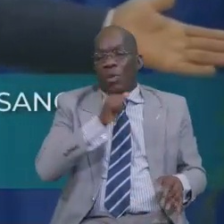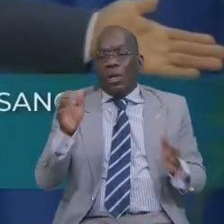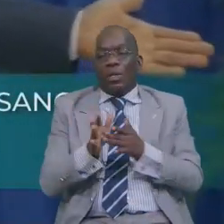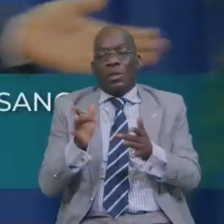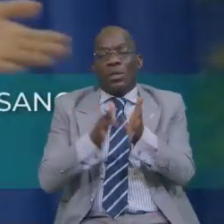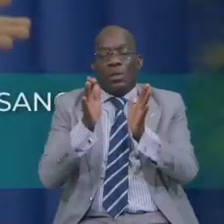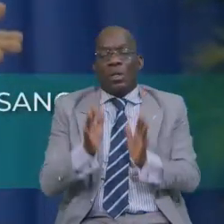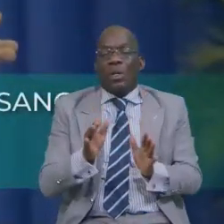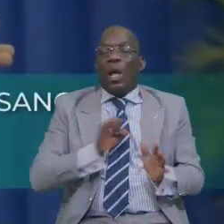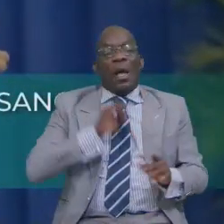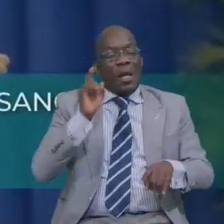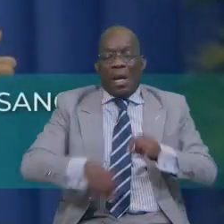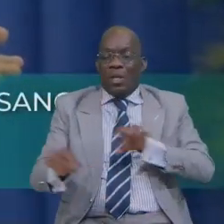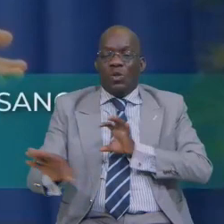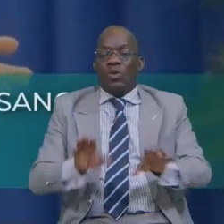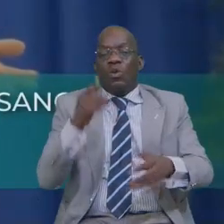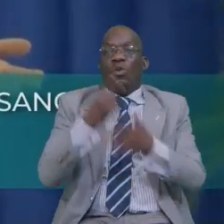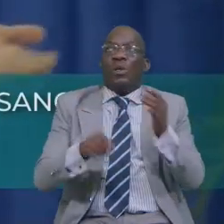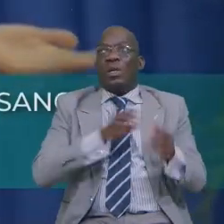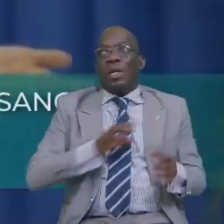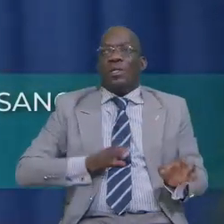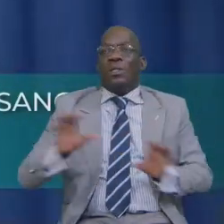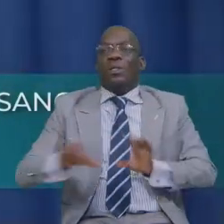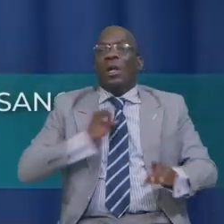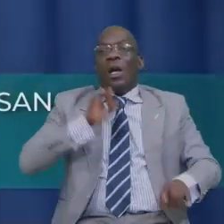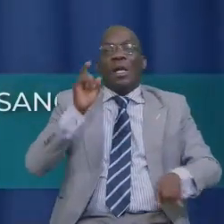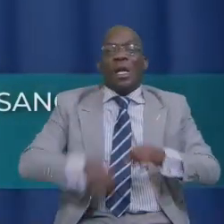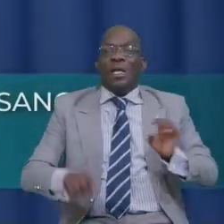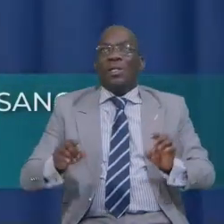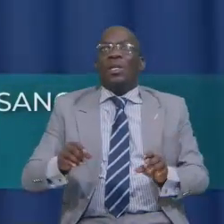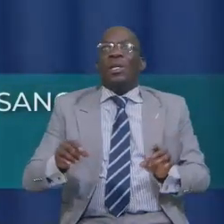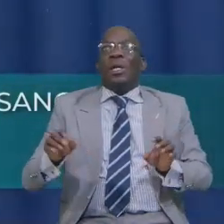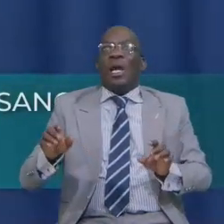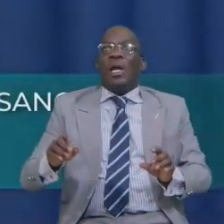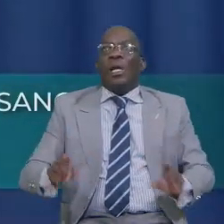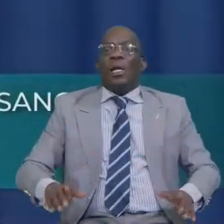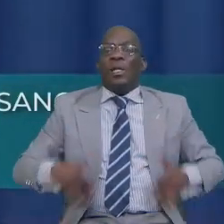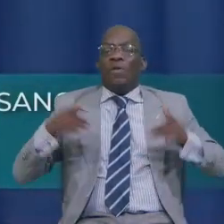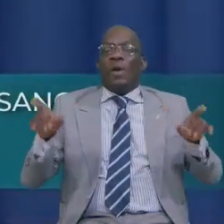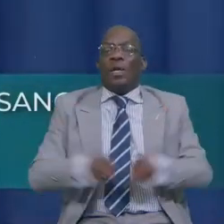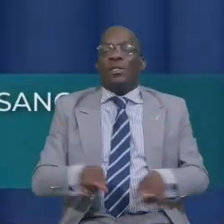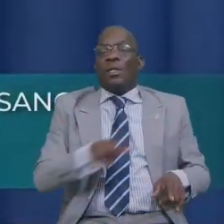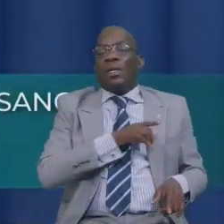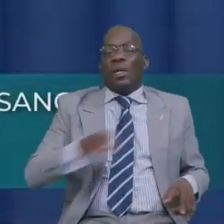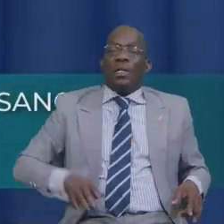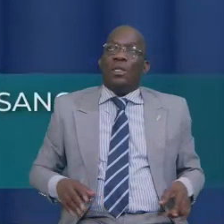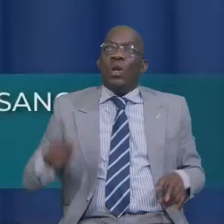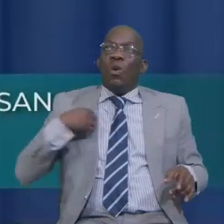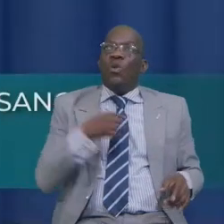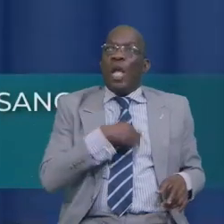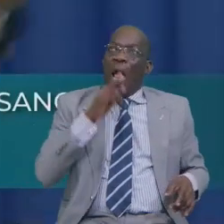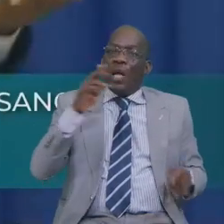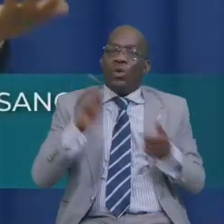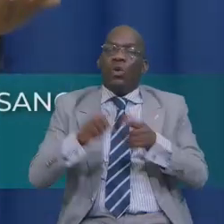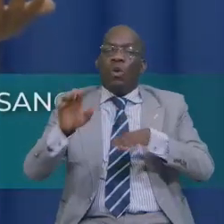has been doing. I cannot live the way Christ has been living. If we walk in the light as he is